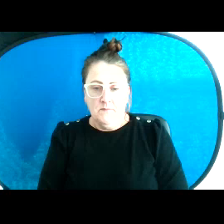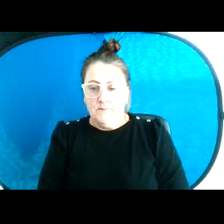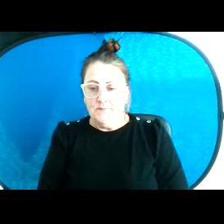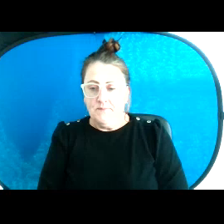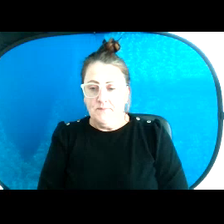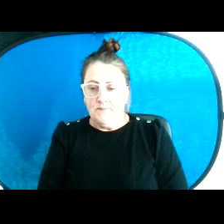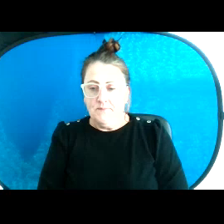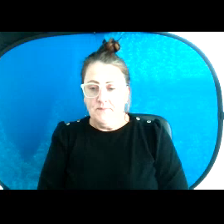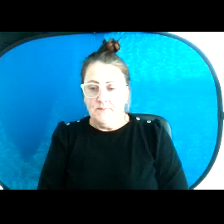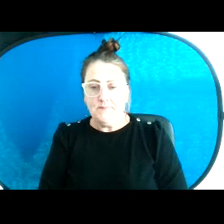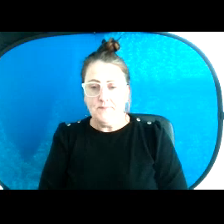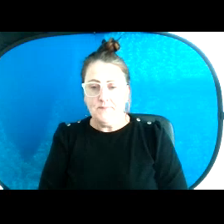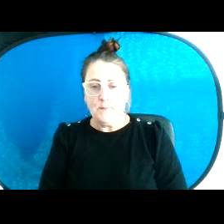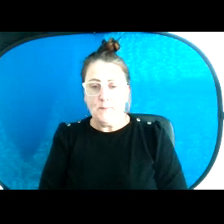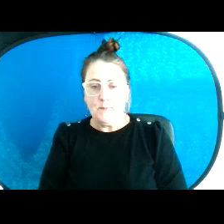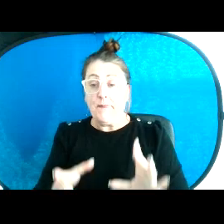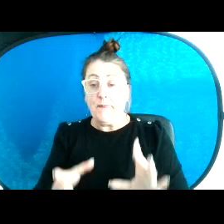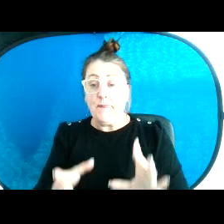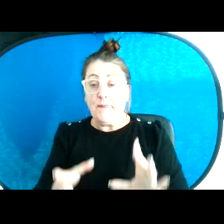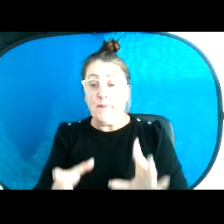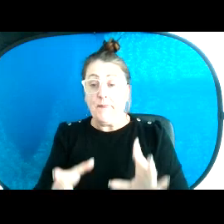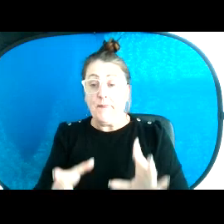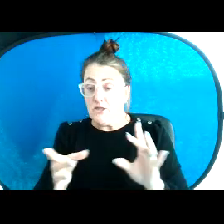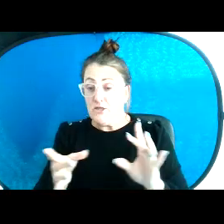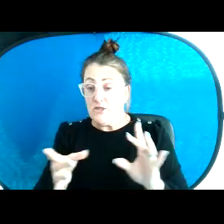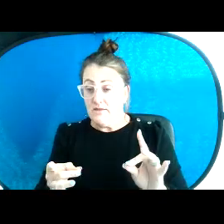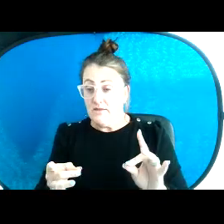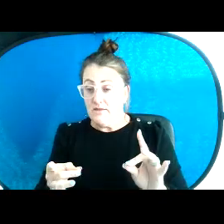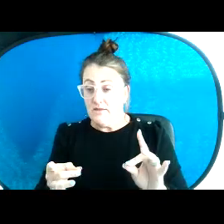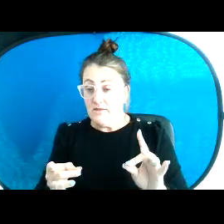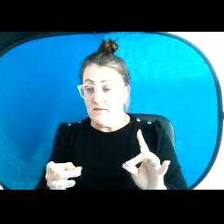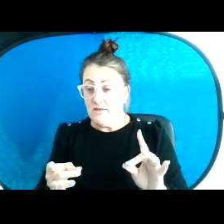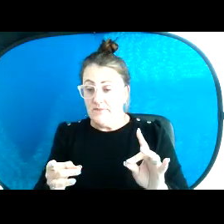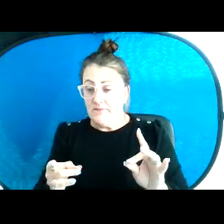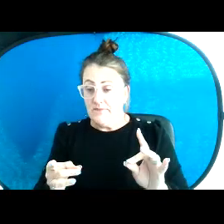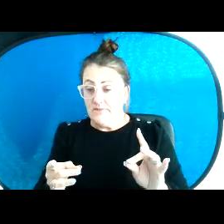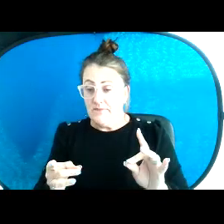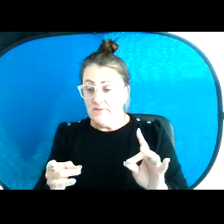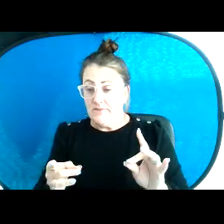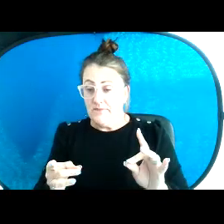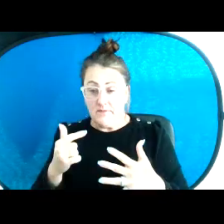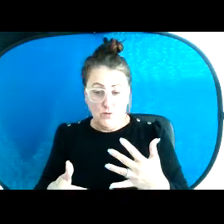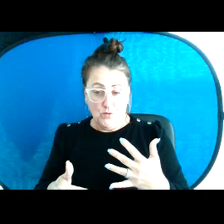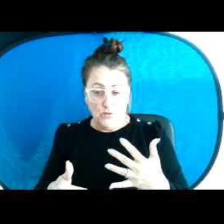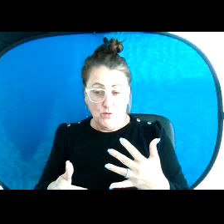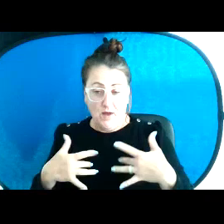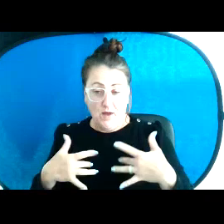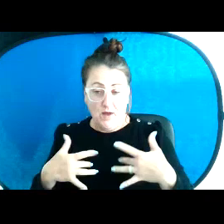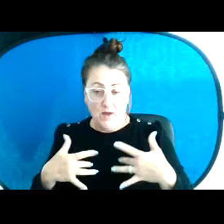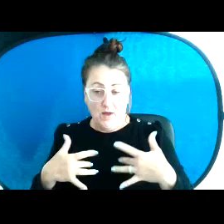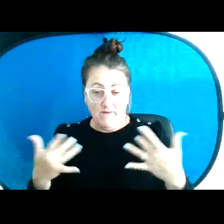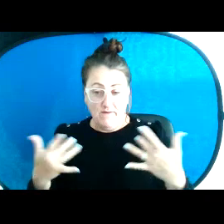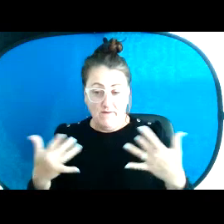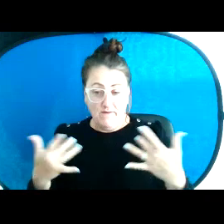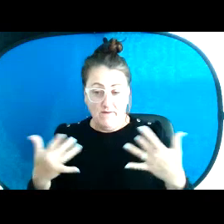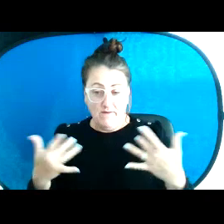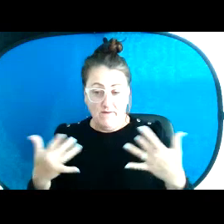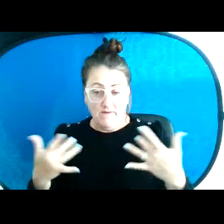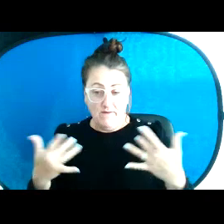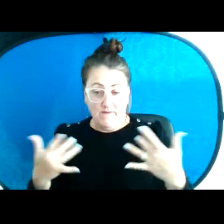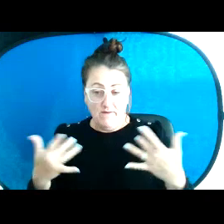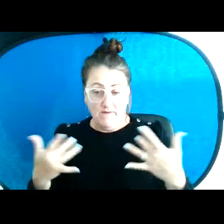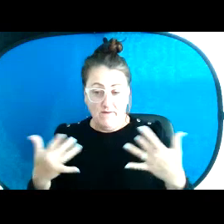I'd like to mention a few upcoming events that we have. First, on October 22nd and 23rd, the Commission and